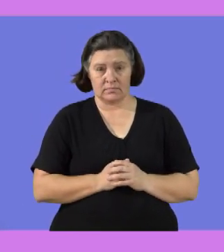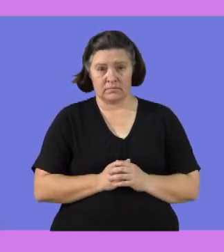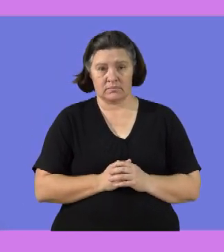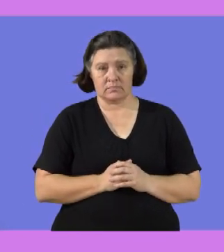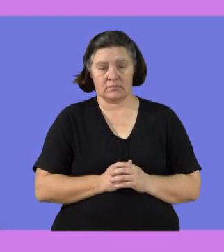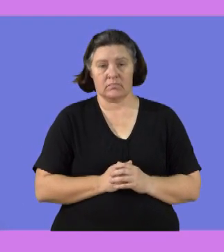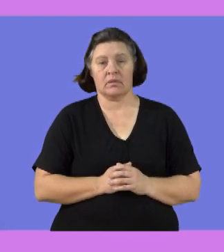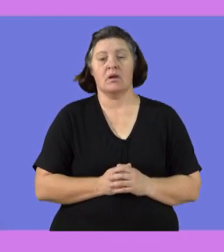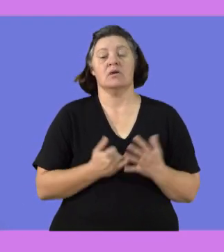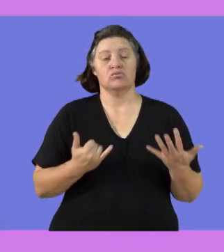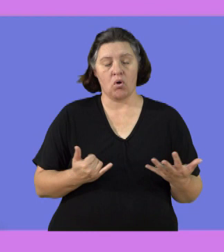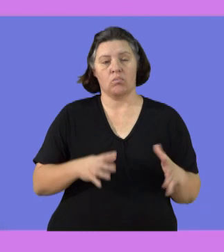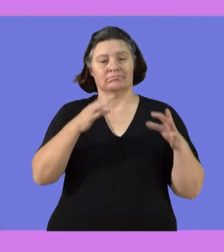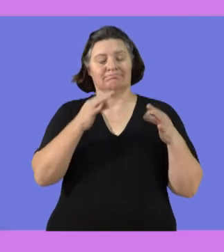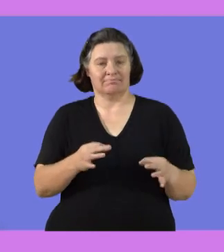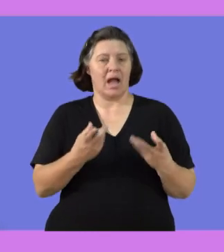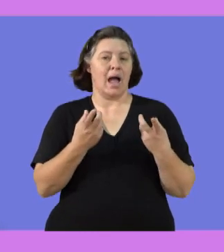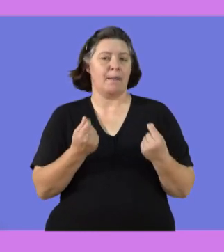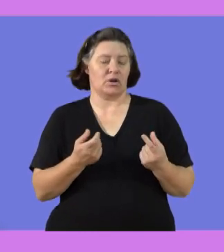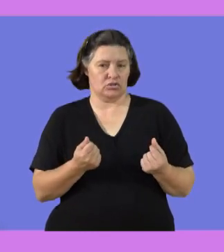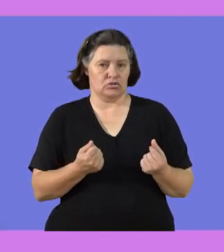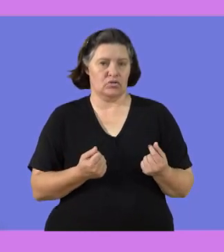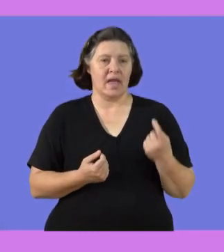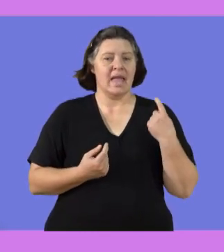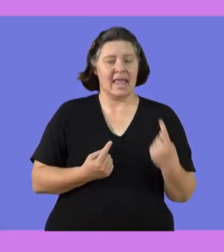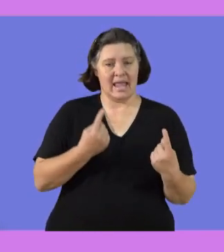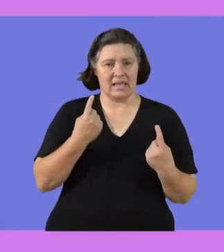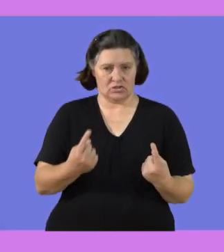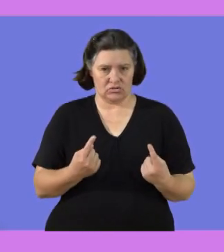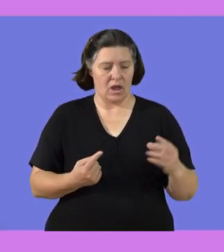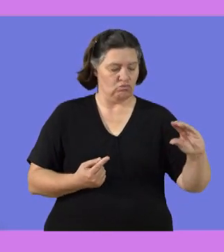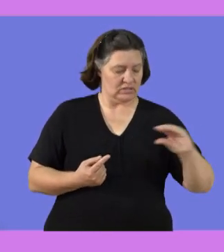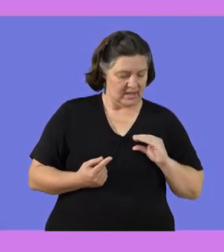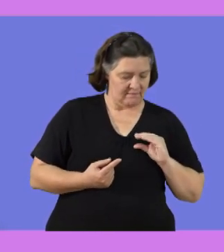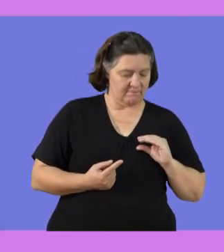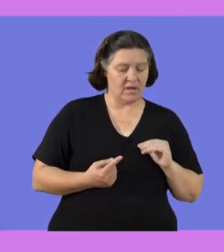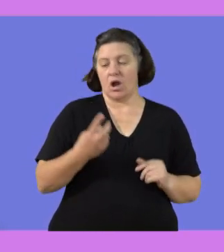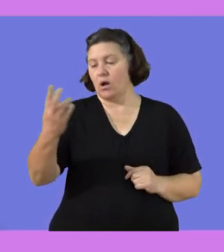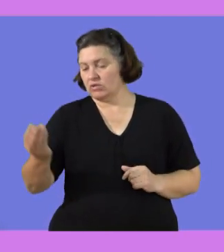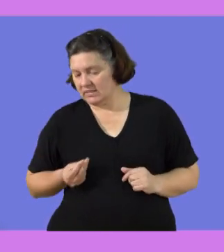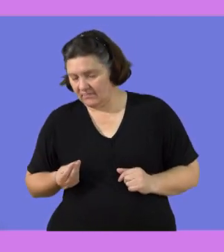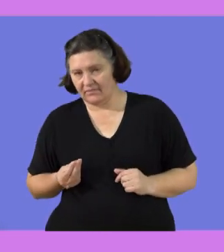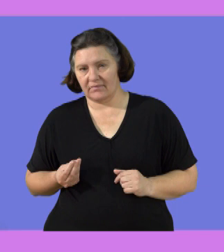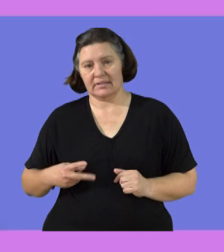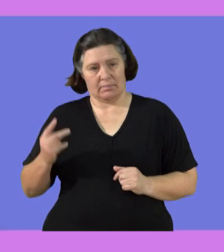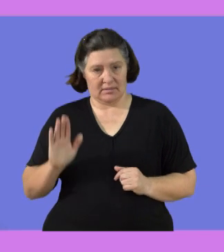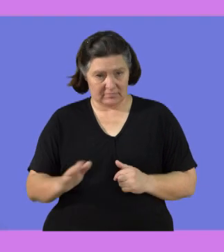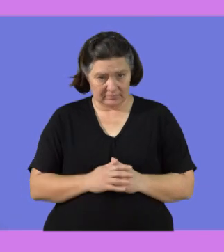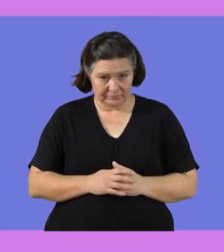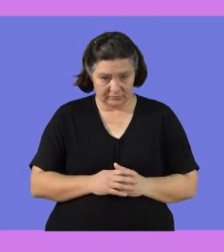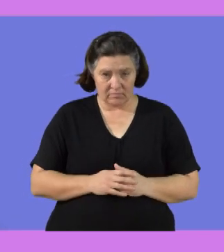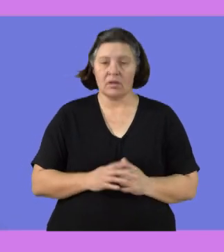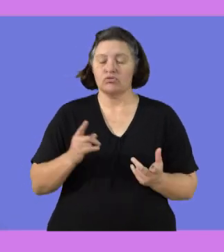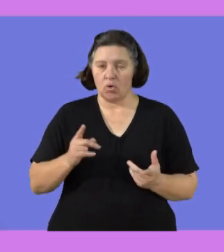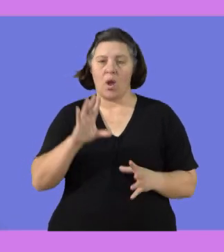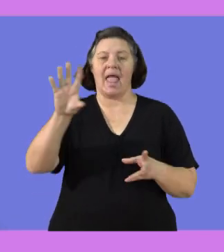1:2. So we determine the amount each one of them will receive. So can we start now